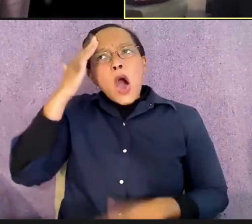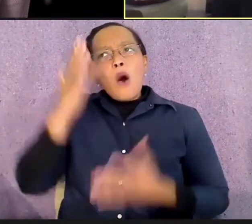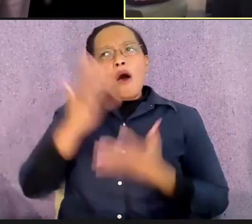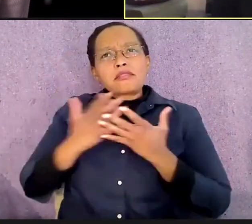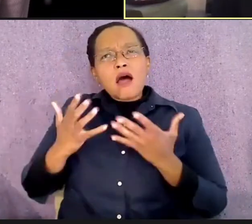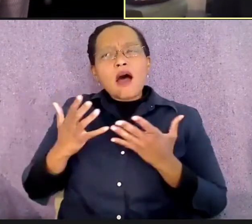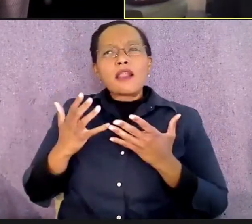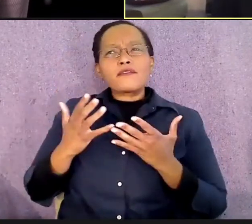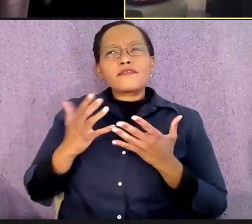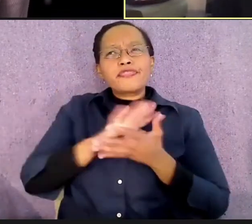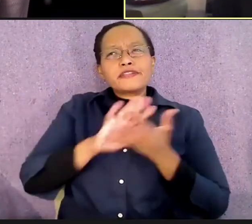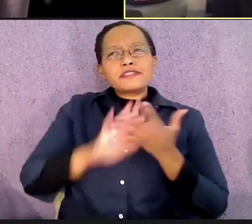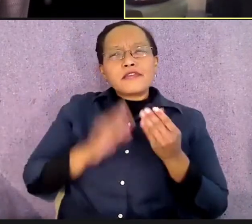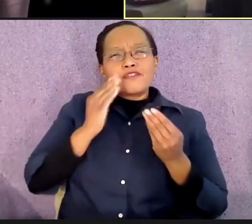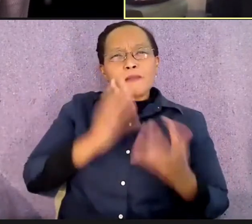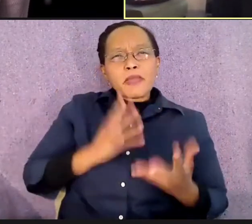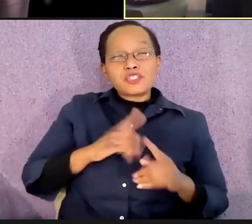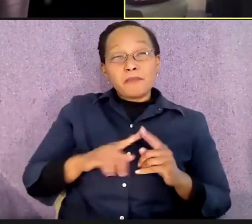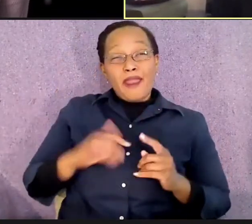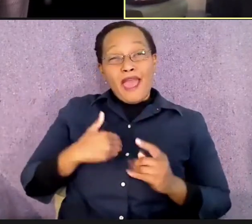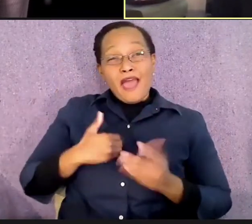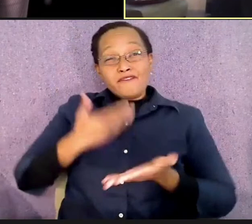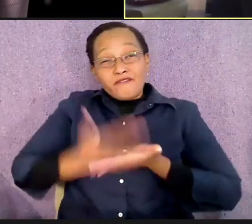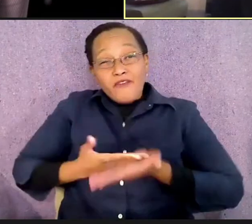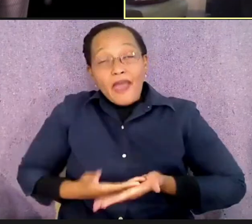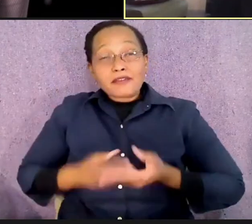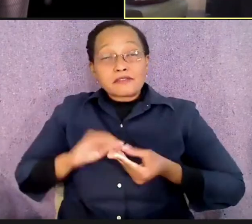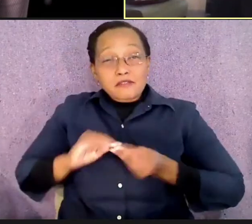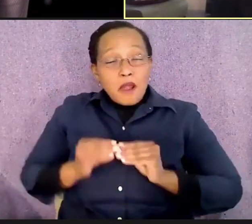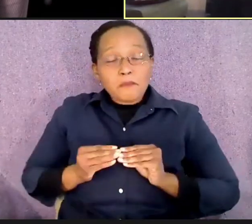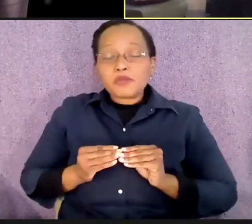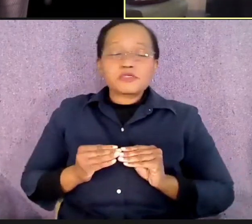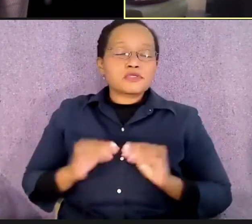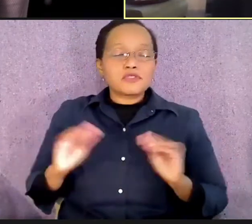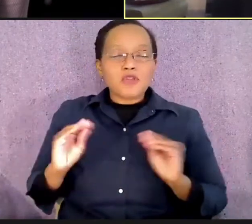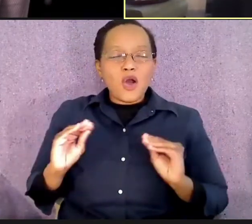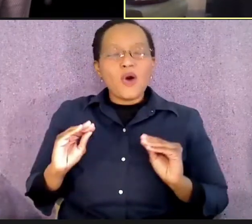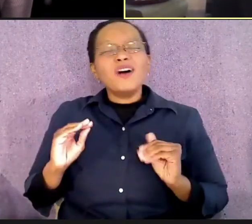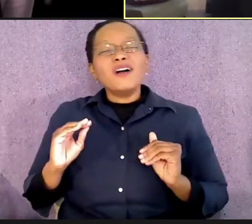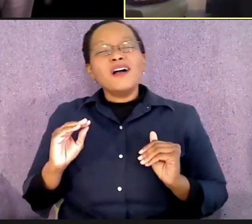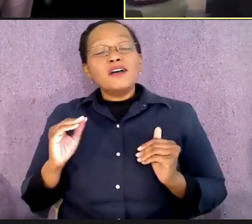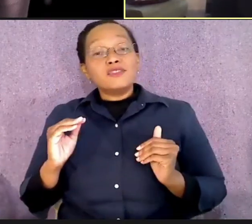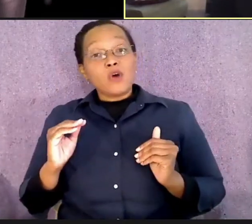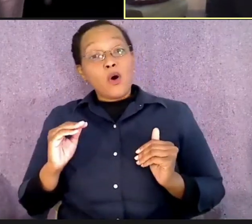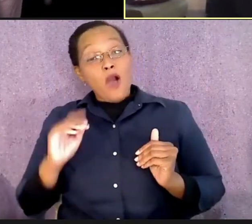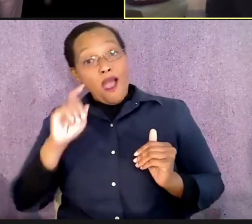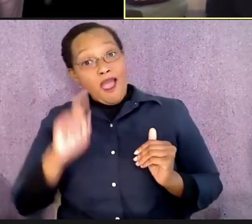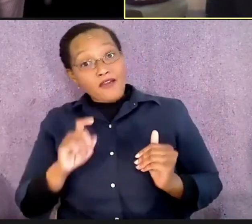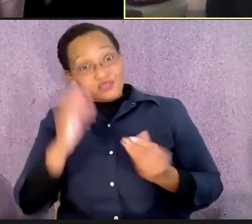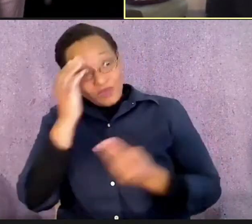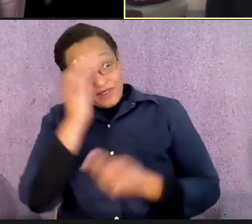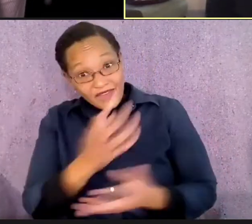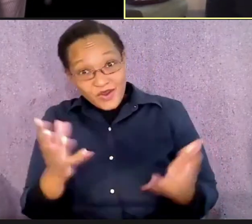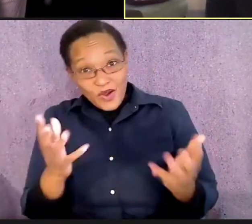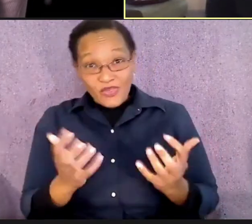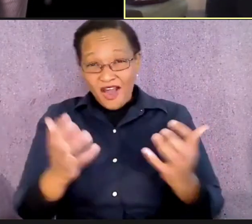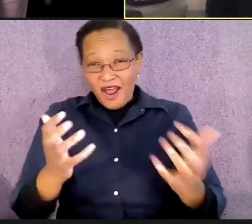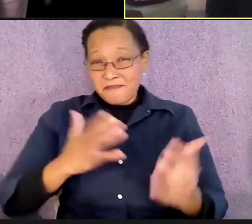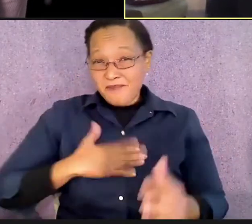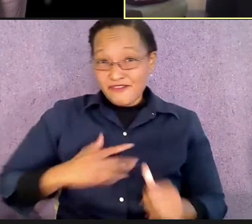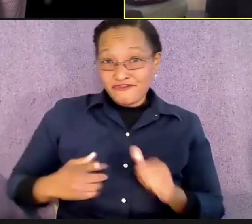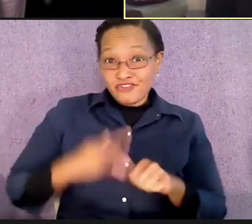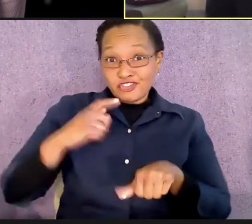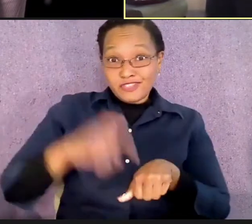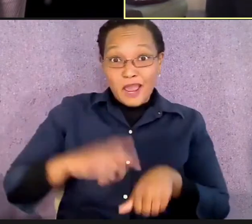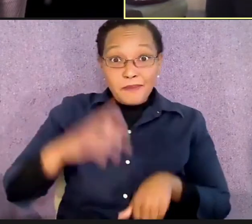for me to let the audience know this is not my first rodeo with white supremacy. So I get to have some opinions here